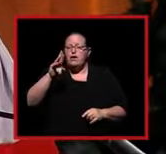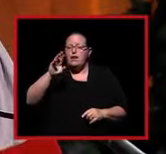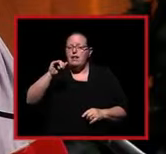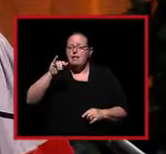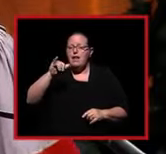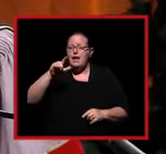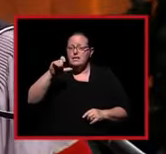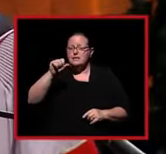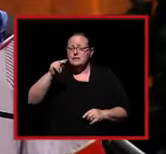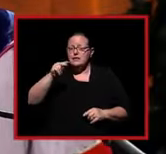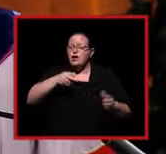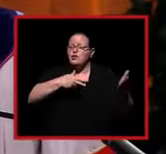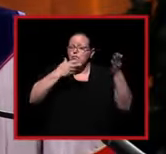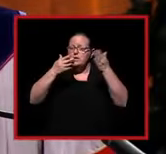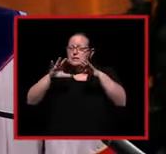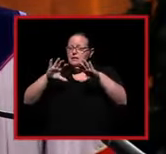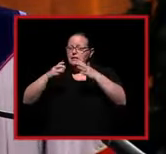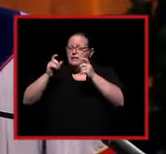the class gift.